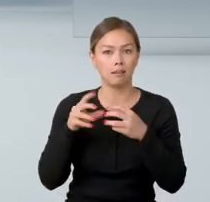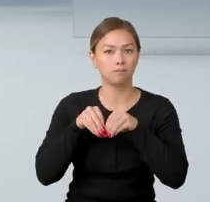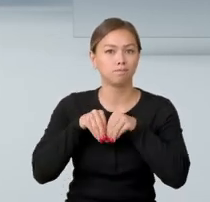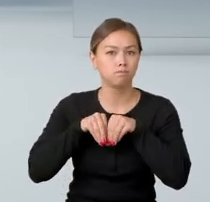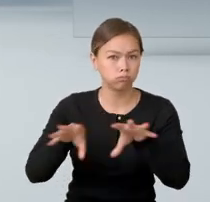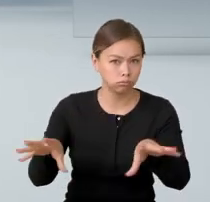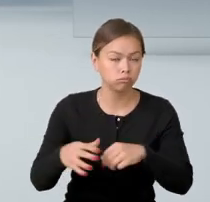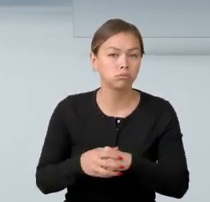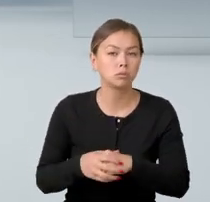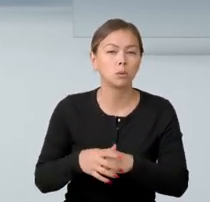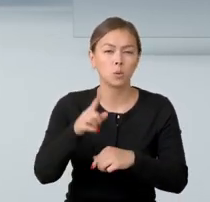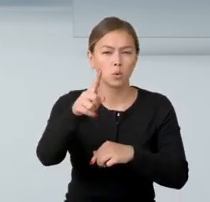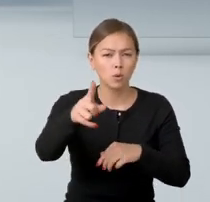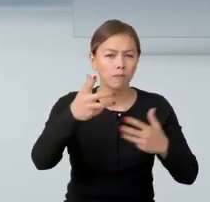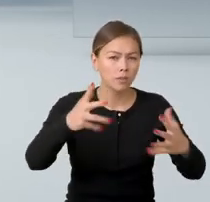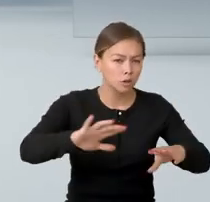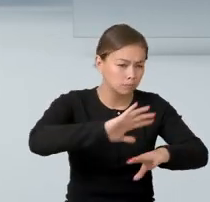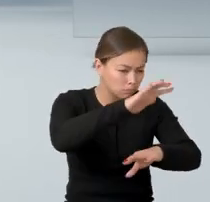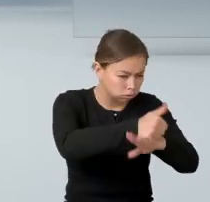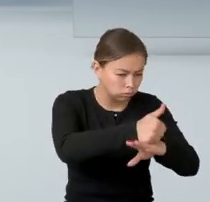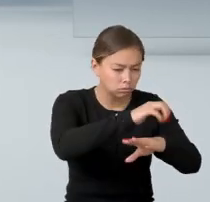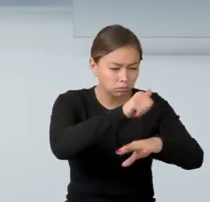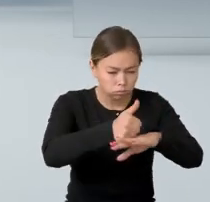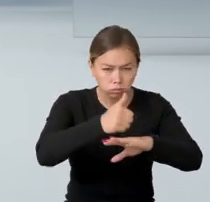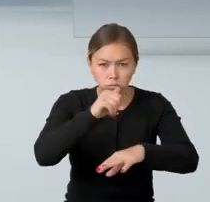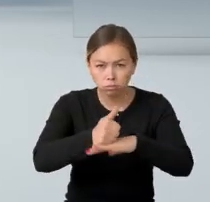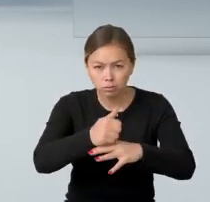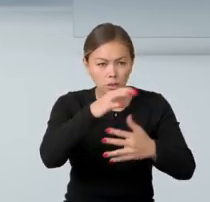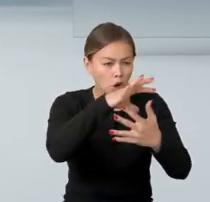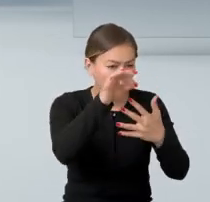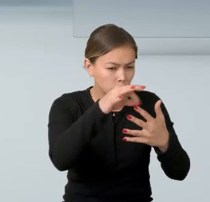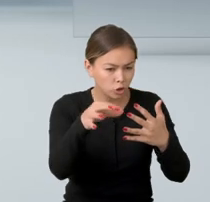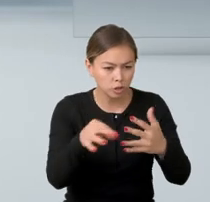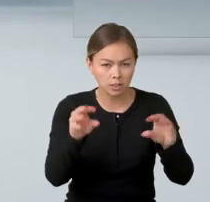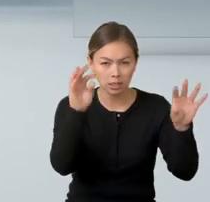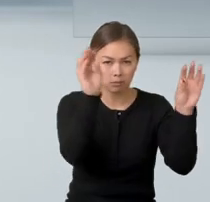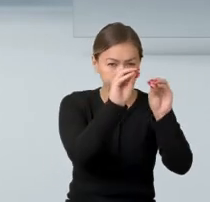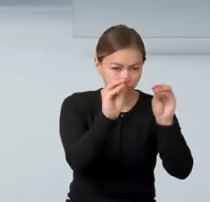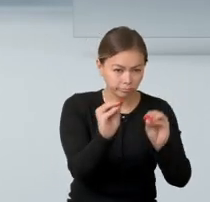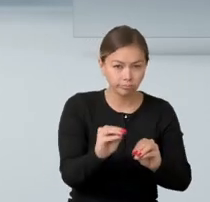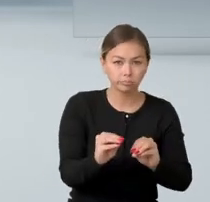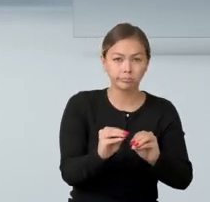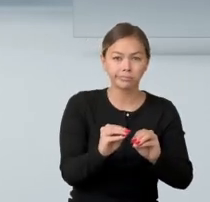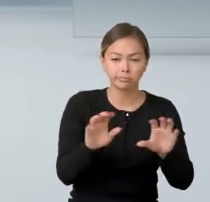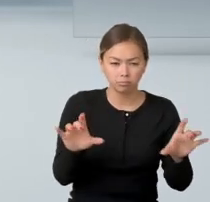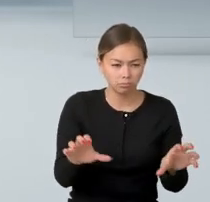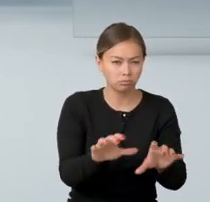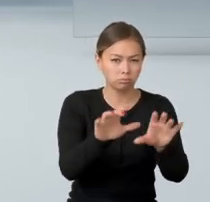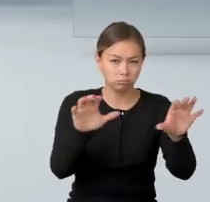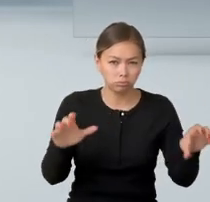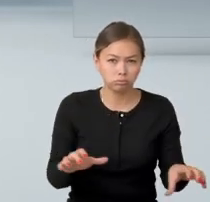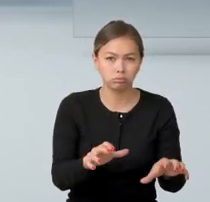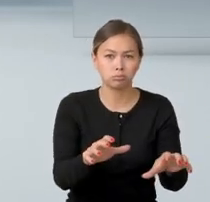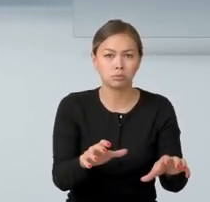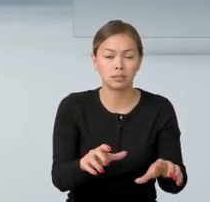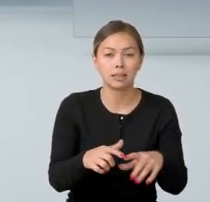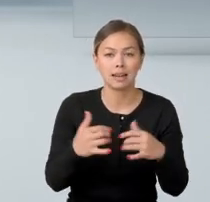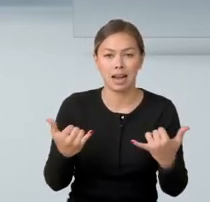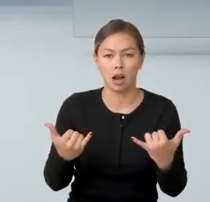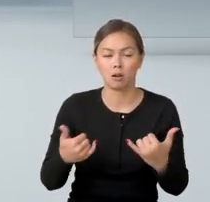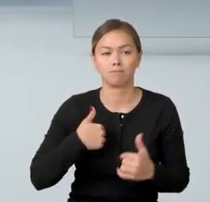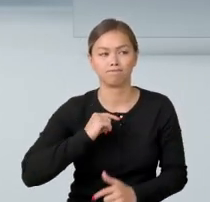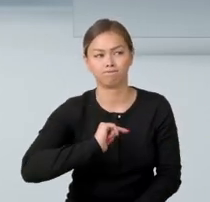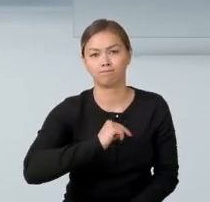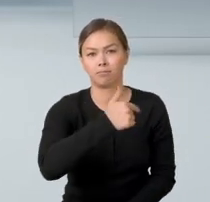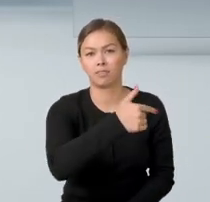about our go live we have already set up our configuration we have uh our we have already set up our